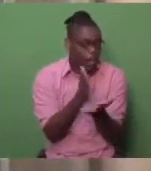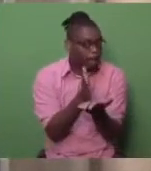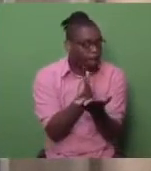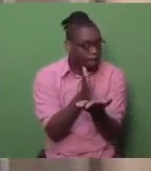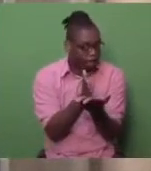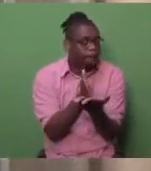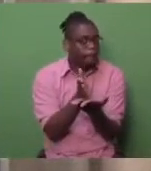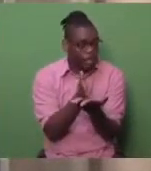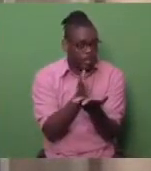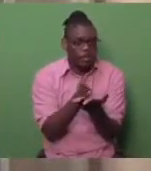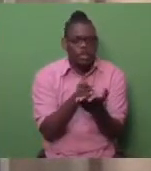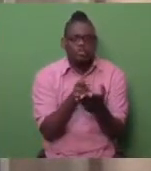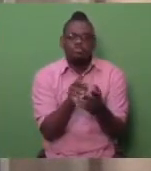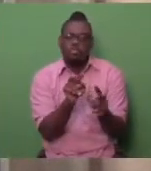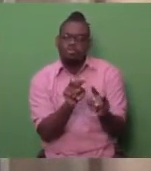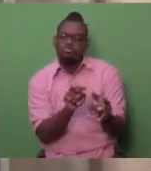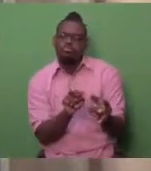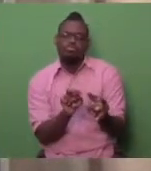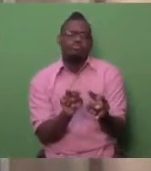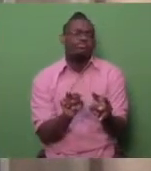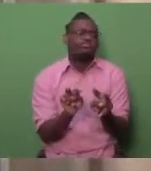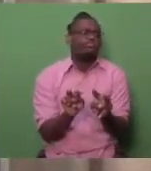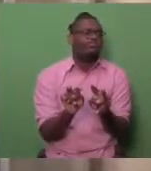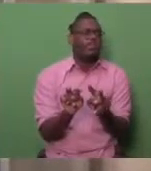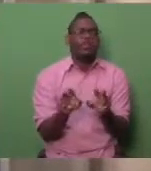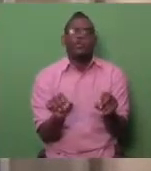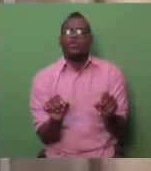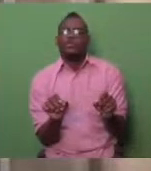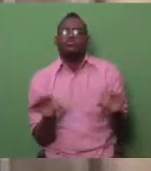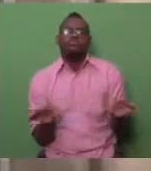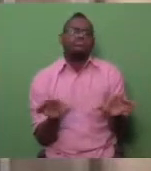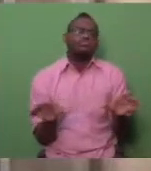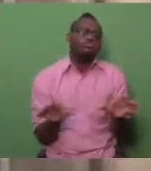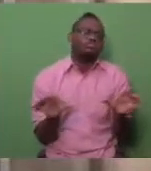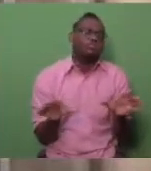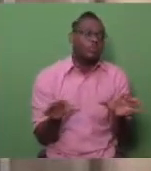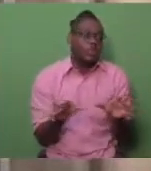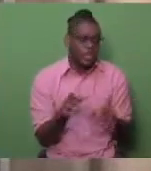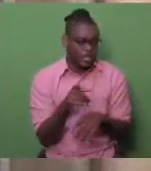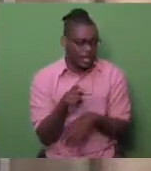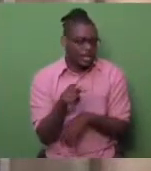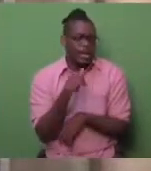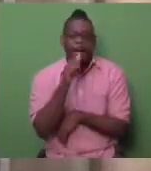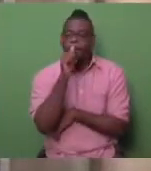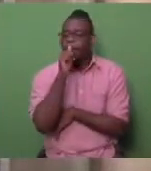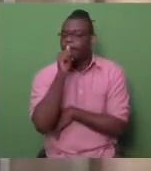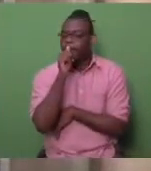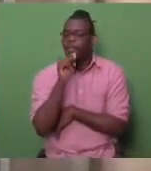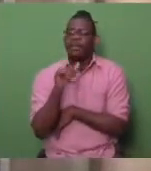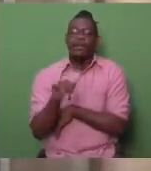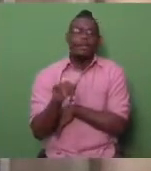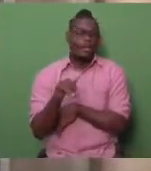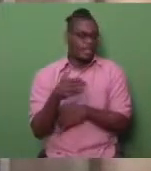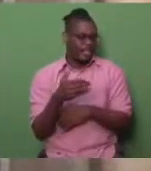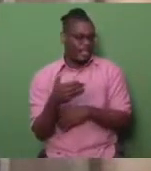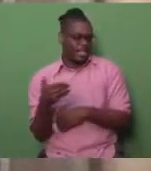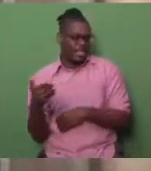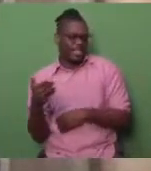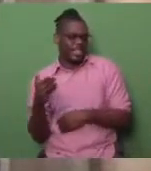many public partnerships have we heard that the minister has announced in the hotel building and housing sector?